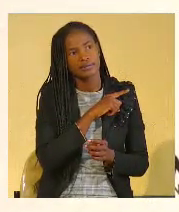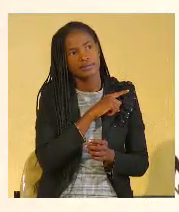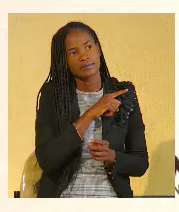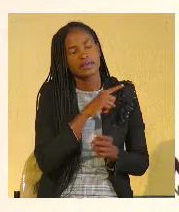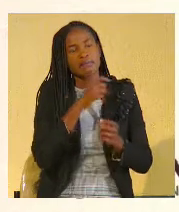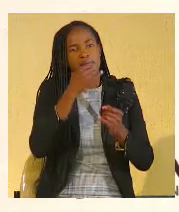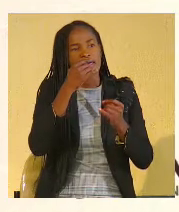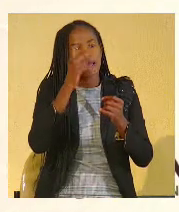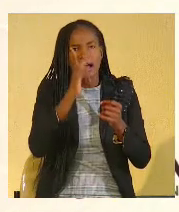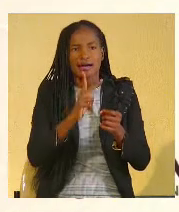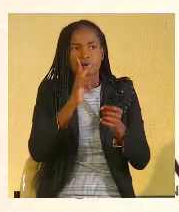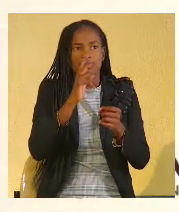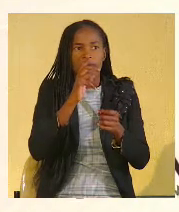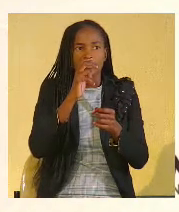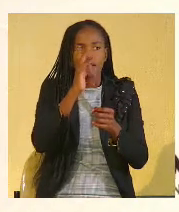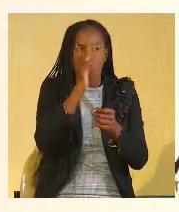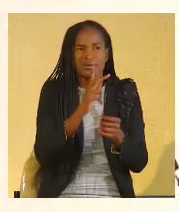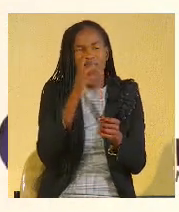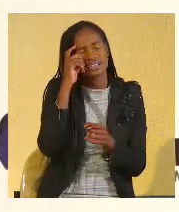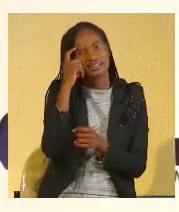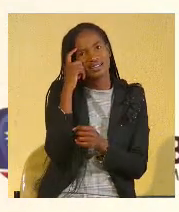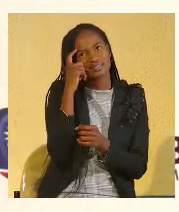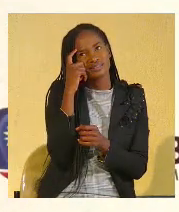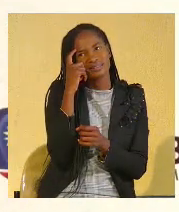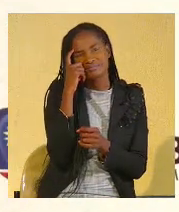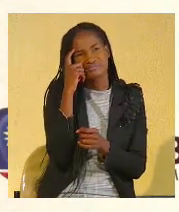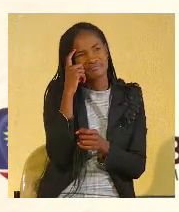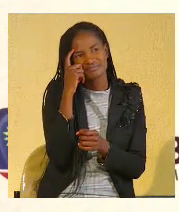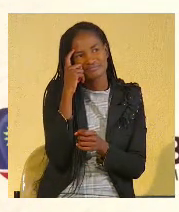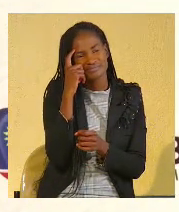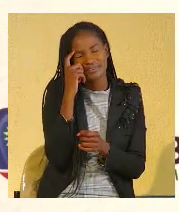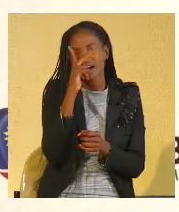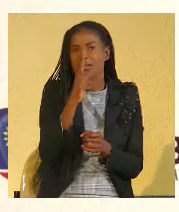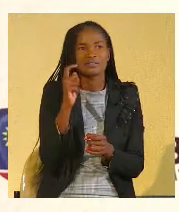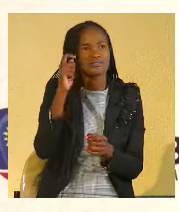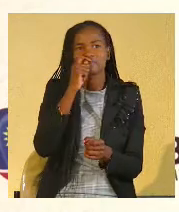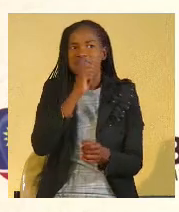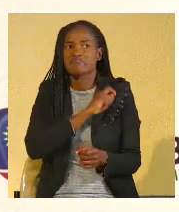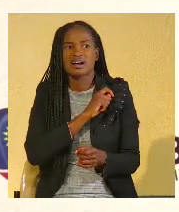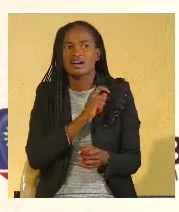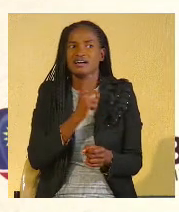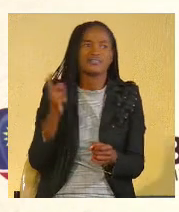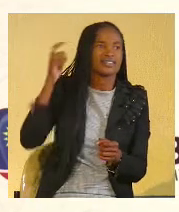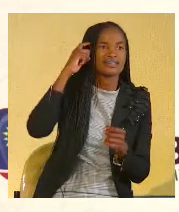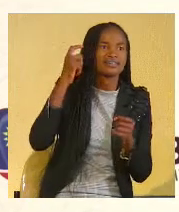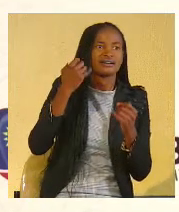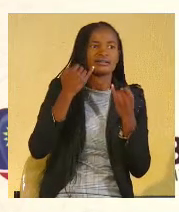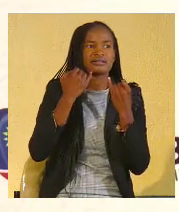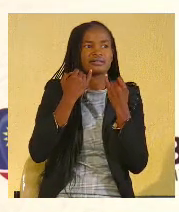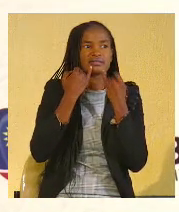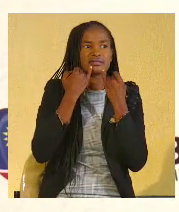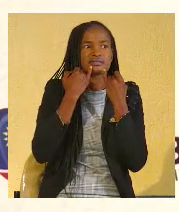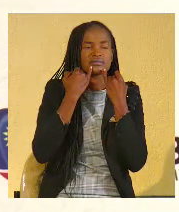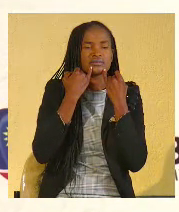Just as a word to rest some of these doubts, some of this mistrust, and perhaps people